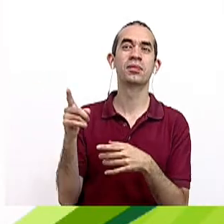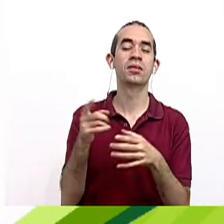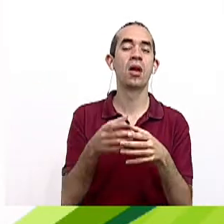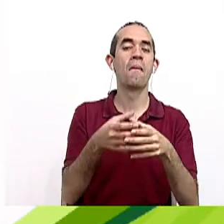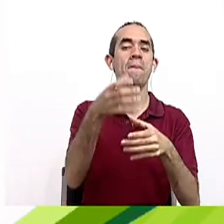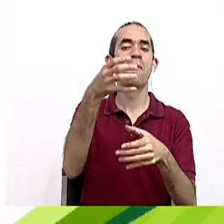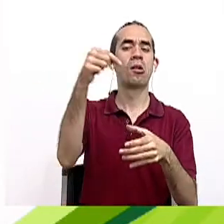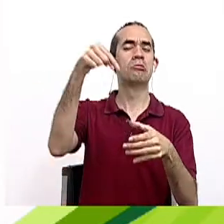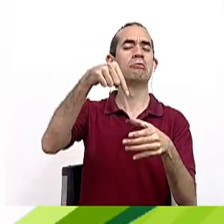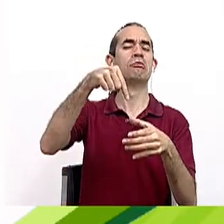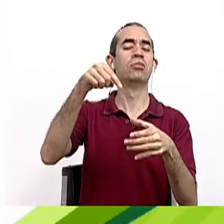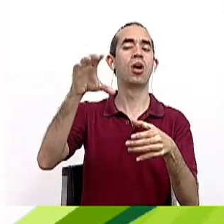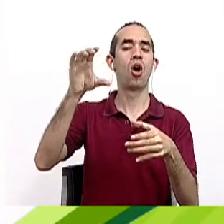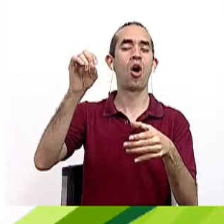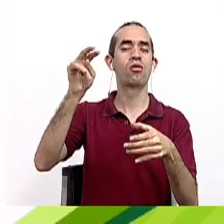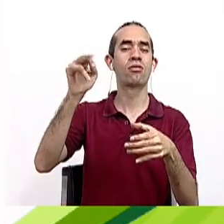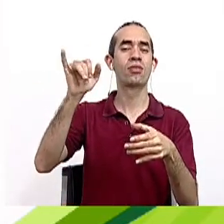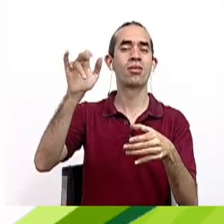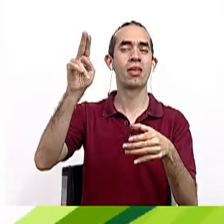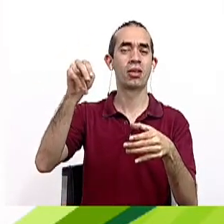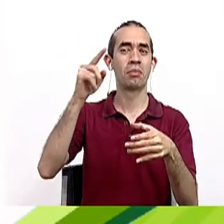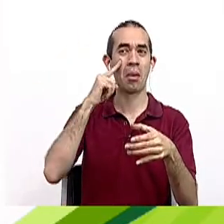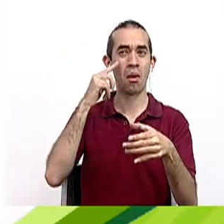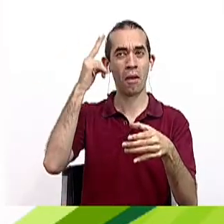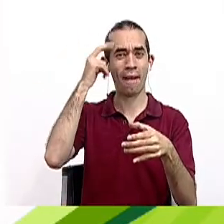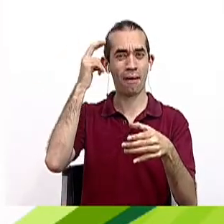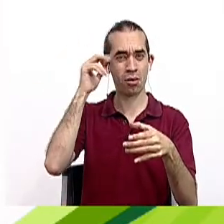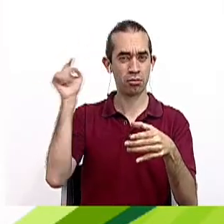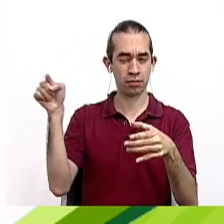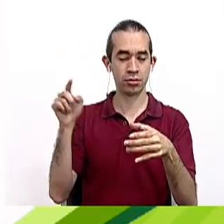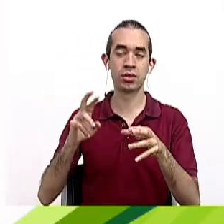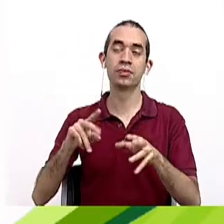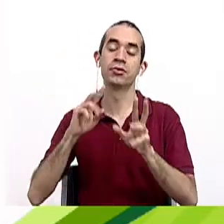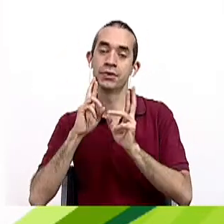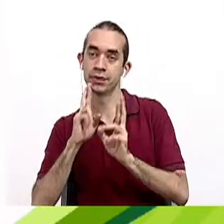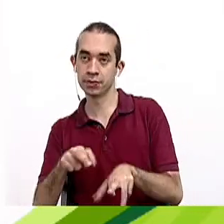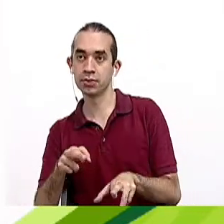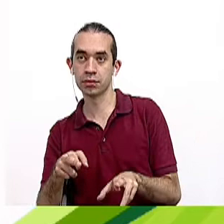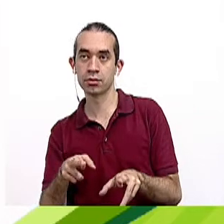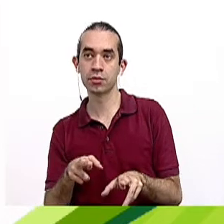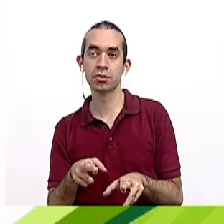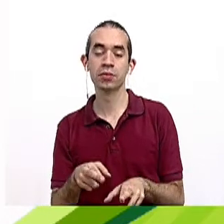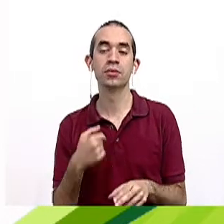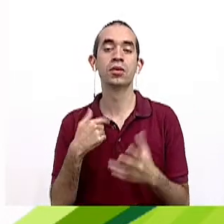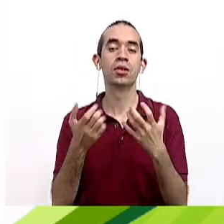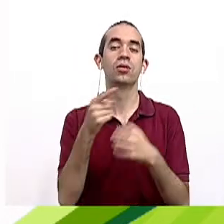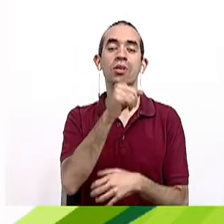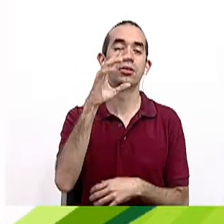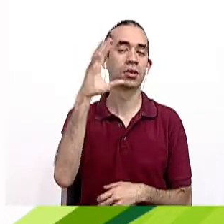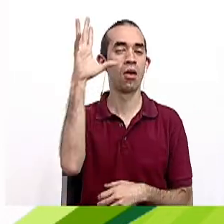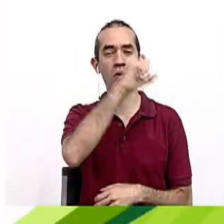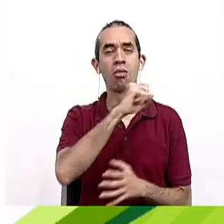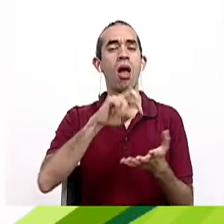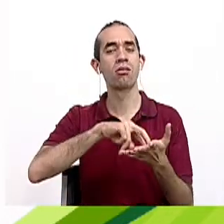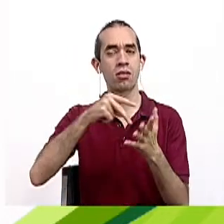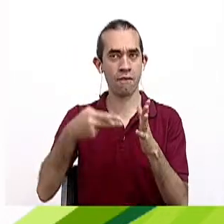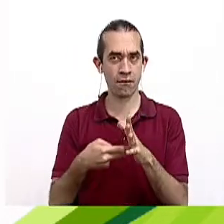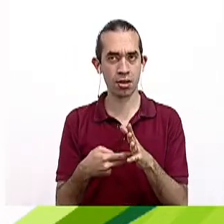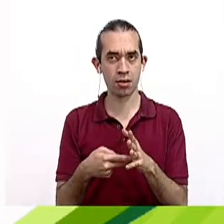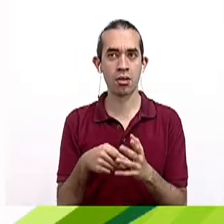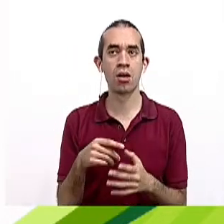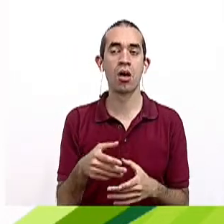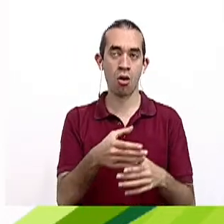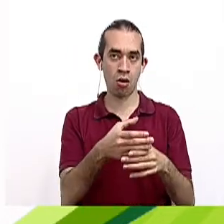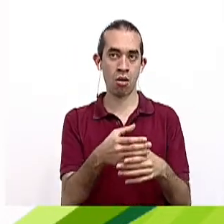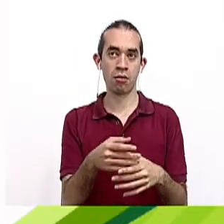contain? Then you're going to have an answer for that question, and I want you to guess the meaning. So it says,